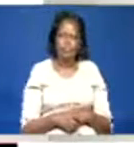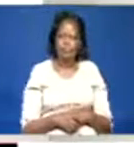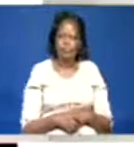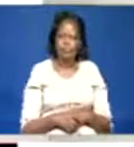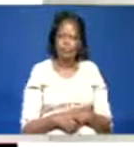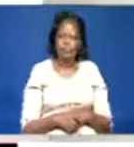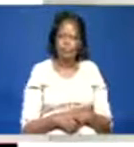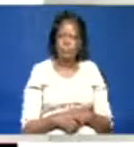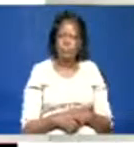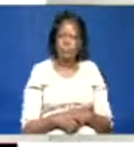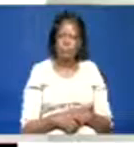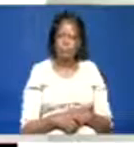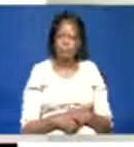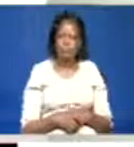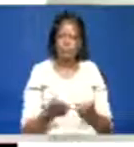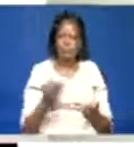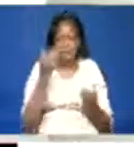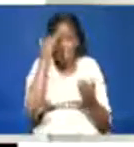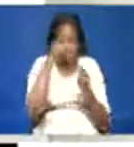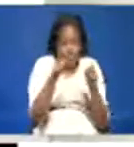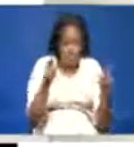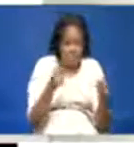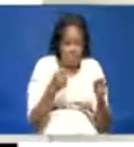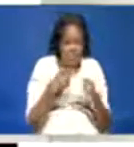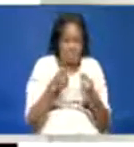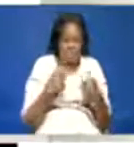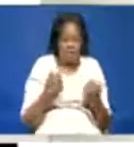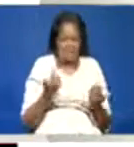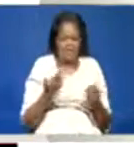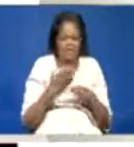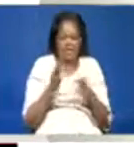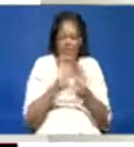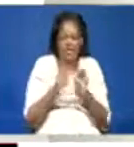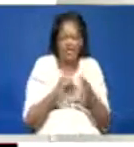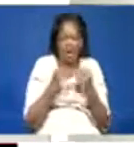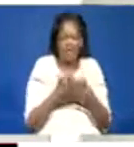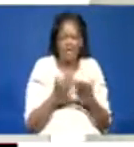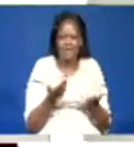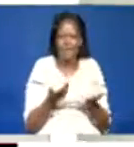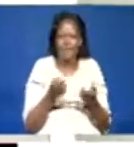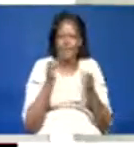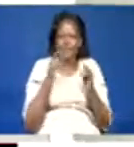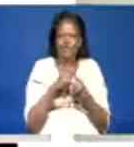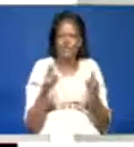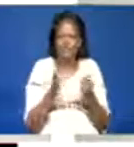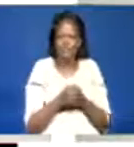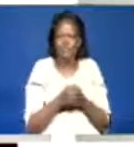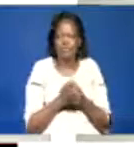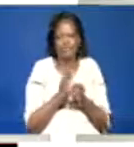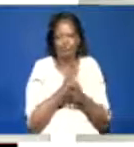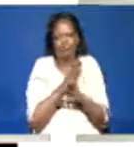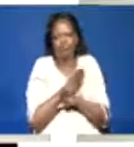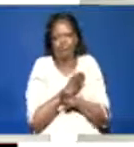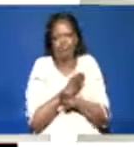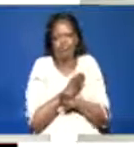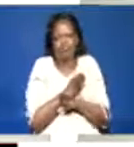That is what works for me. I don't know about you. And I think now we are talking about sharing. If you only want yours, it's just yours, you are